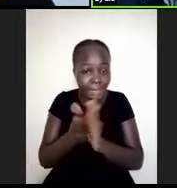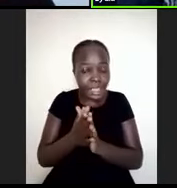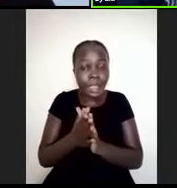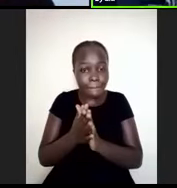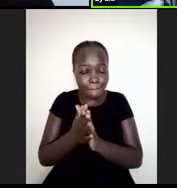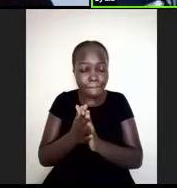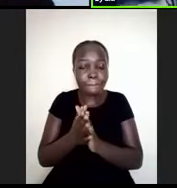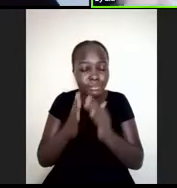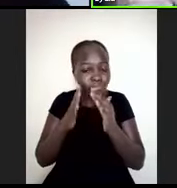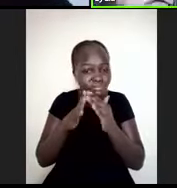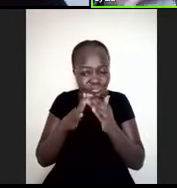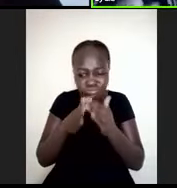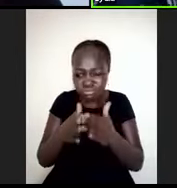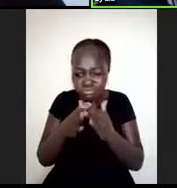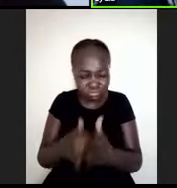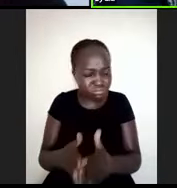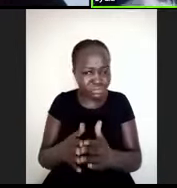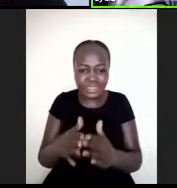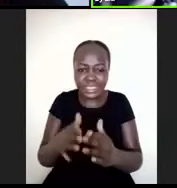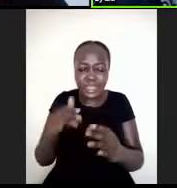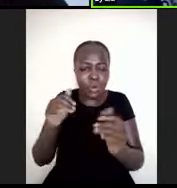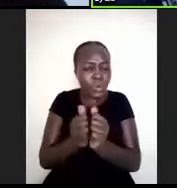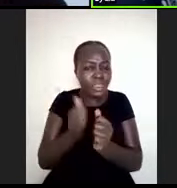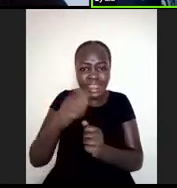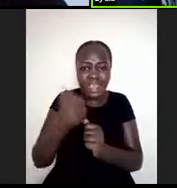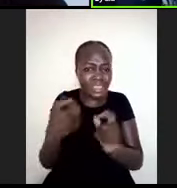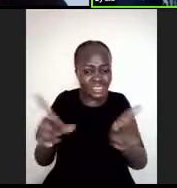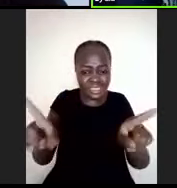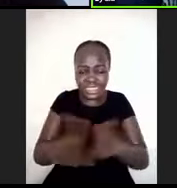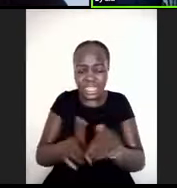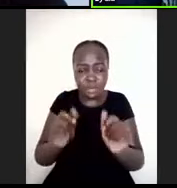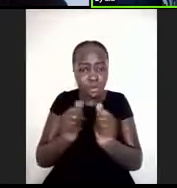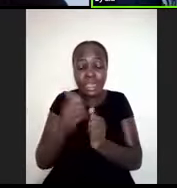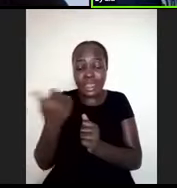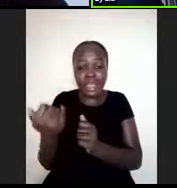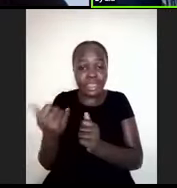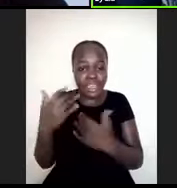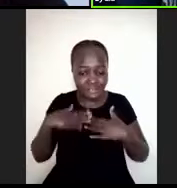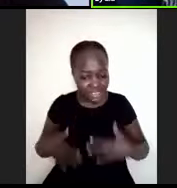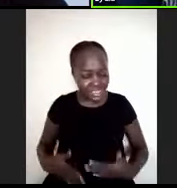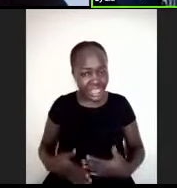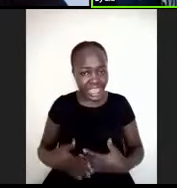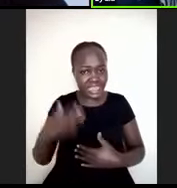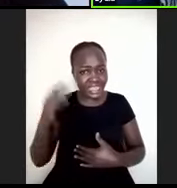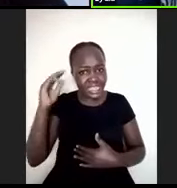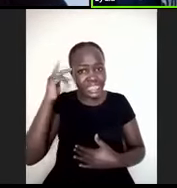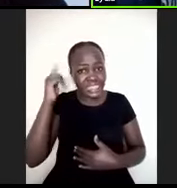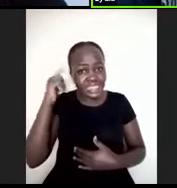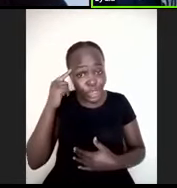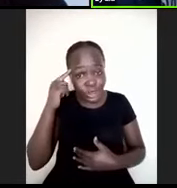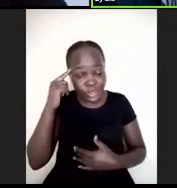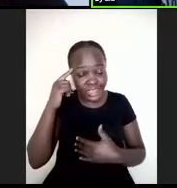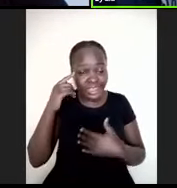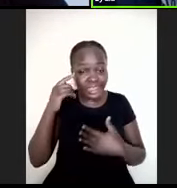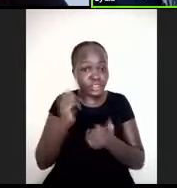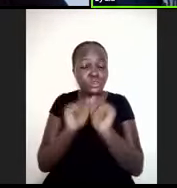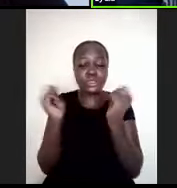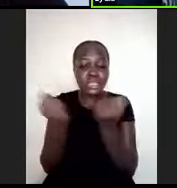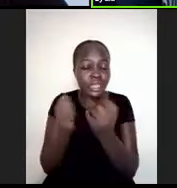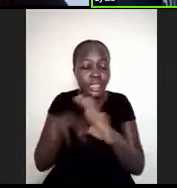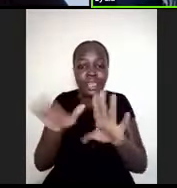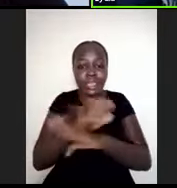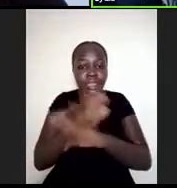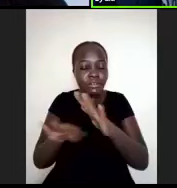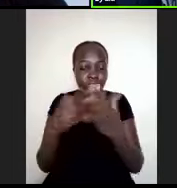another, physically, psychologically, emotionally, in every aspect. And that's what